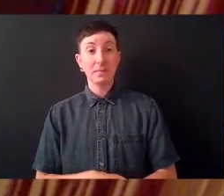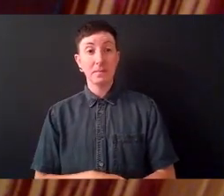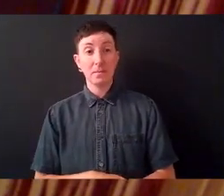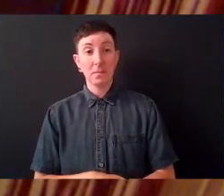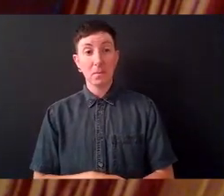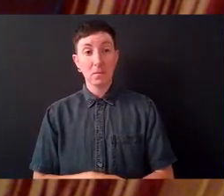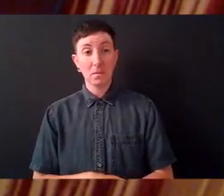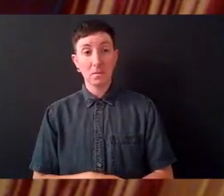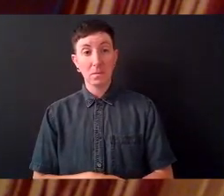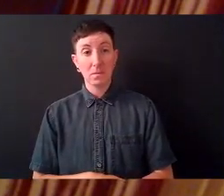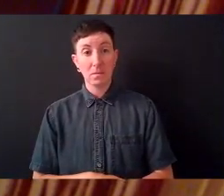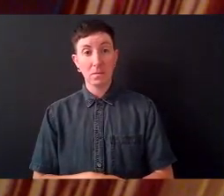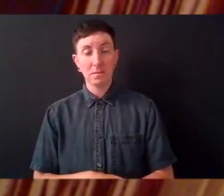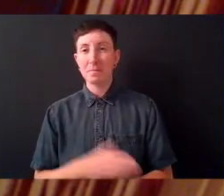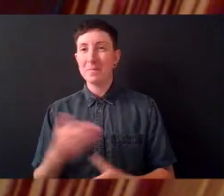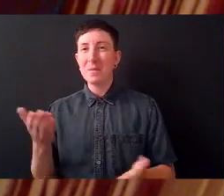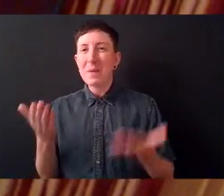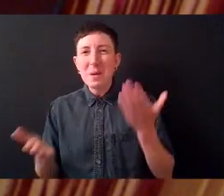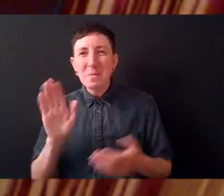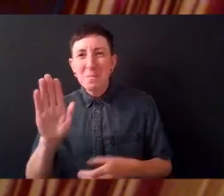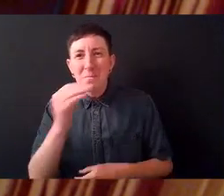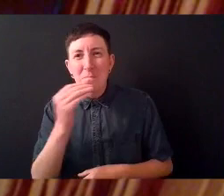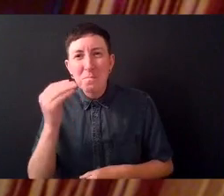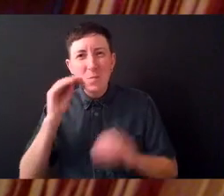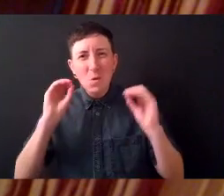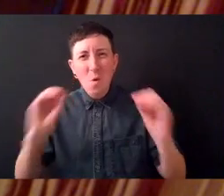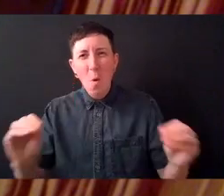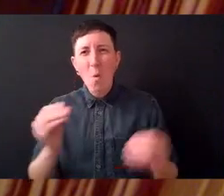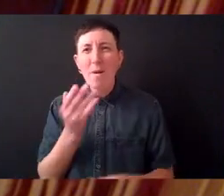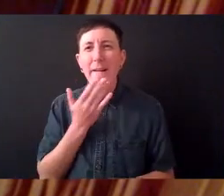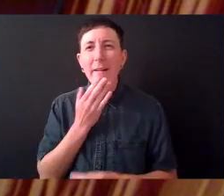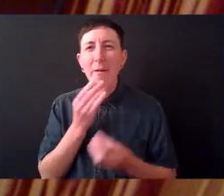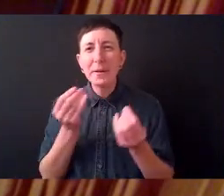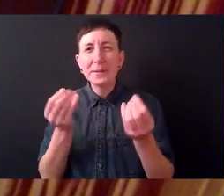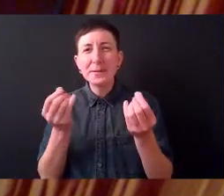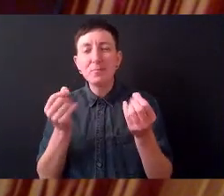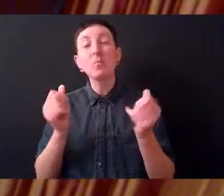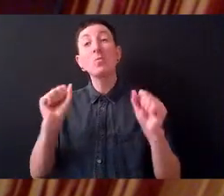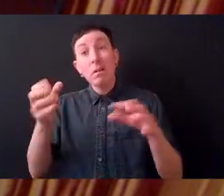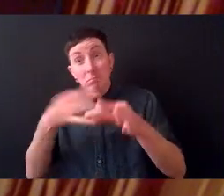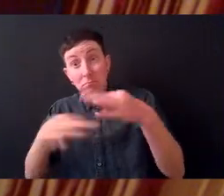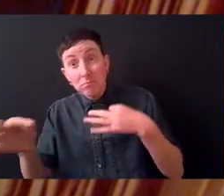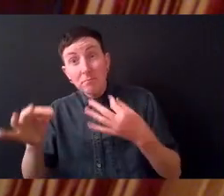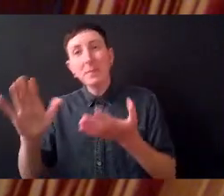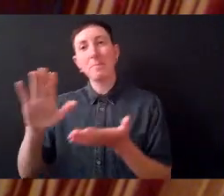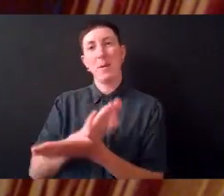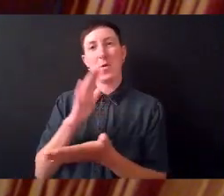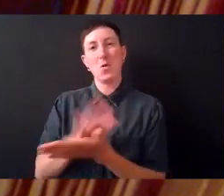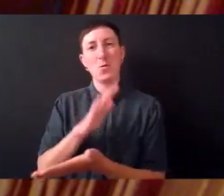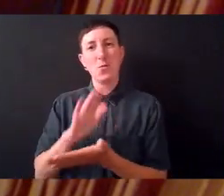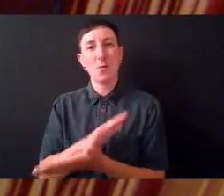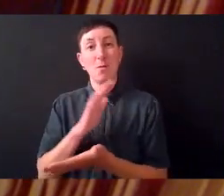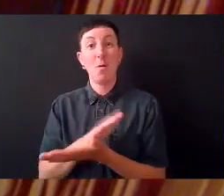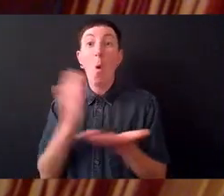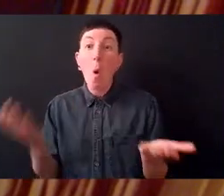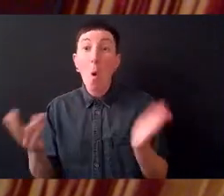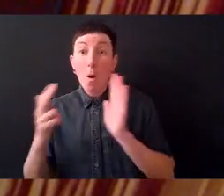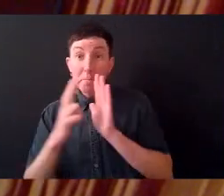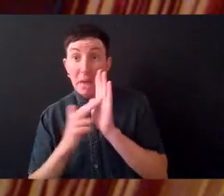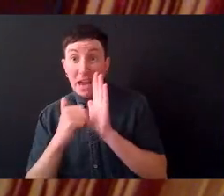If you don't have any felt in your house, it's totally fine to use paper. You could even use paint if you